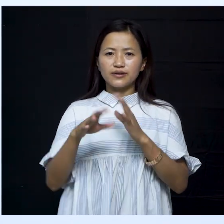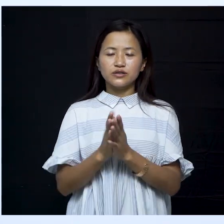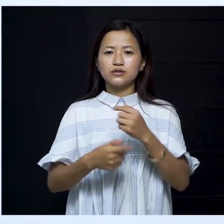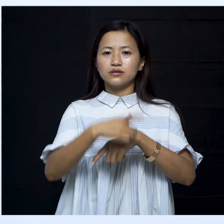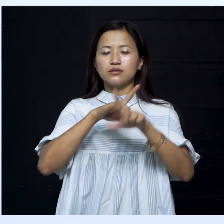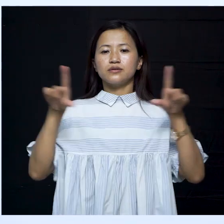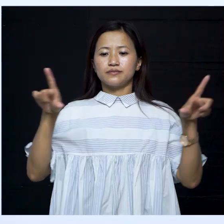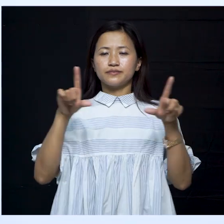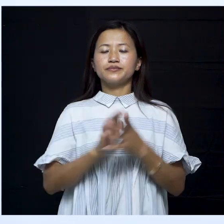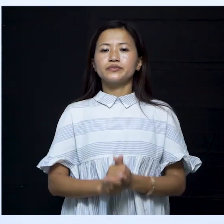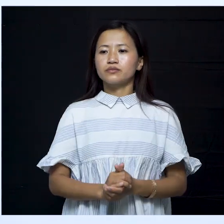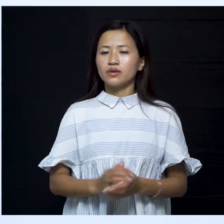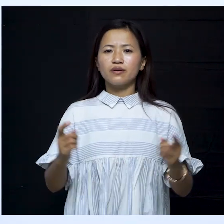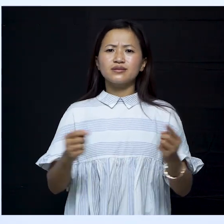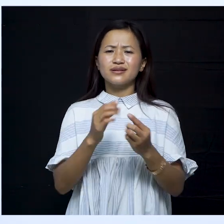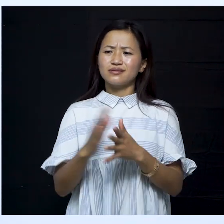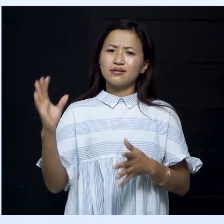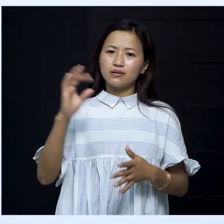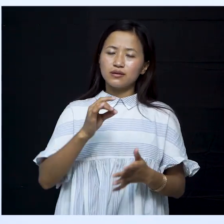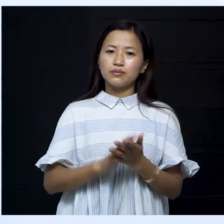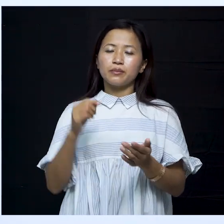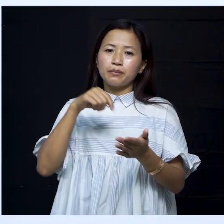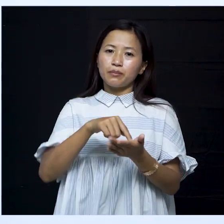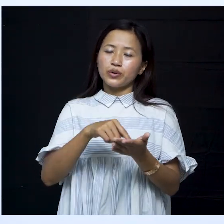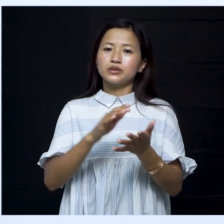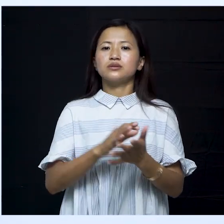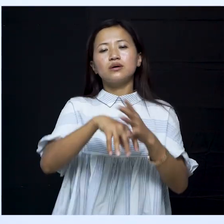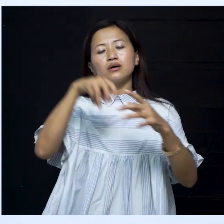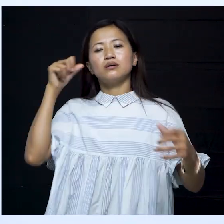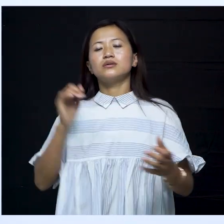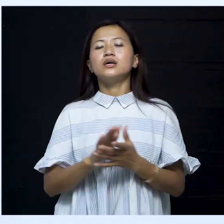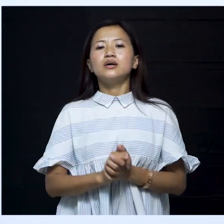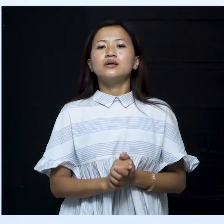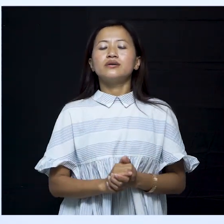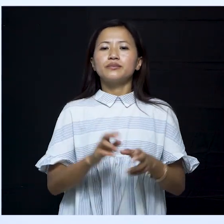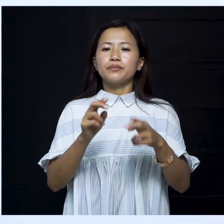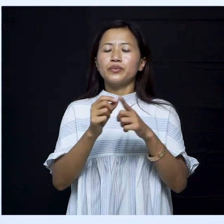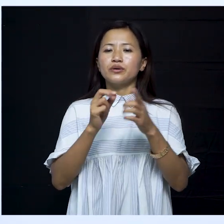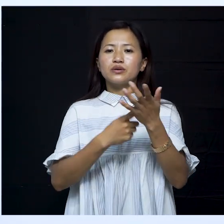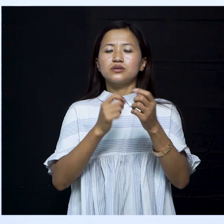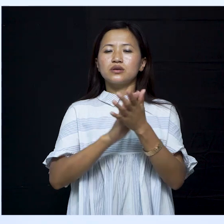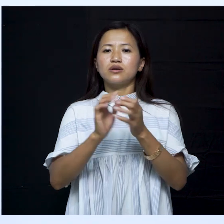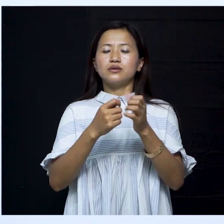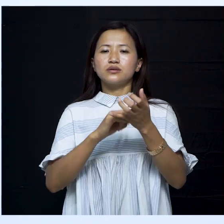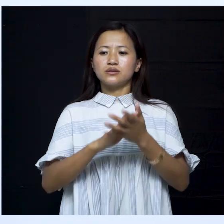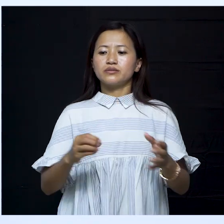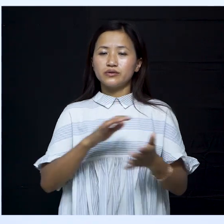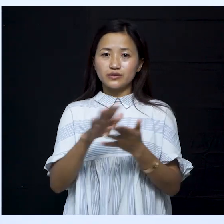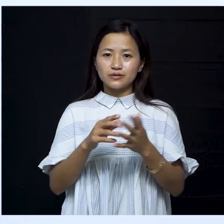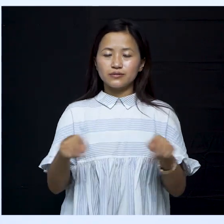is again being humorously pointed out with the phrase that is toasted English.